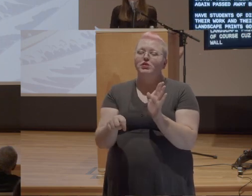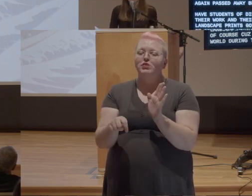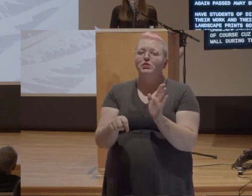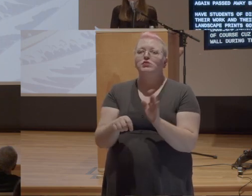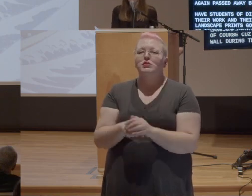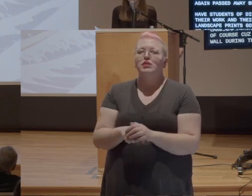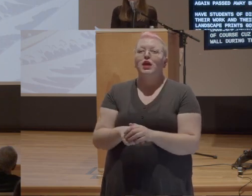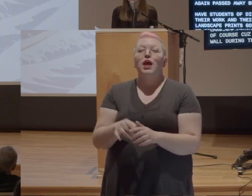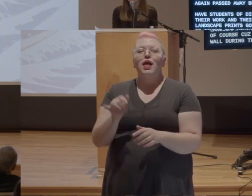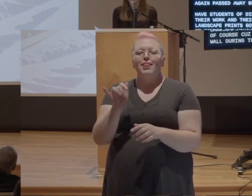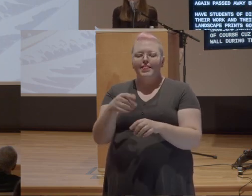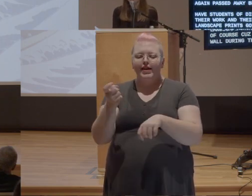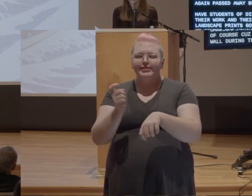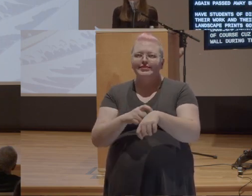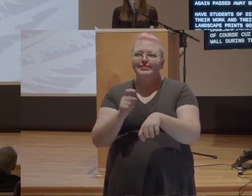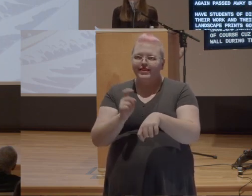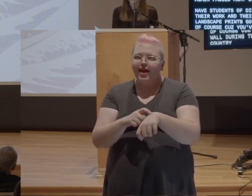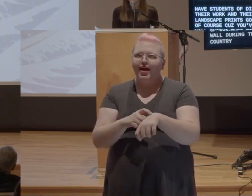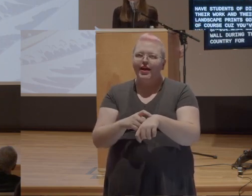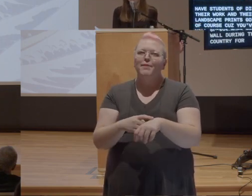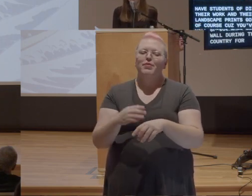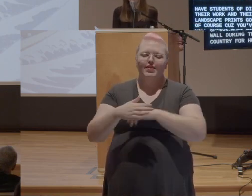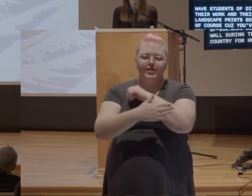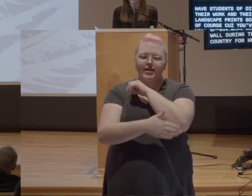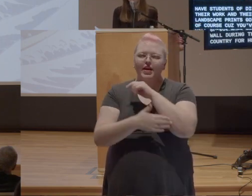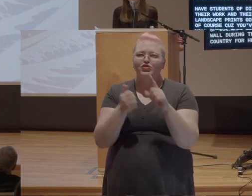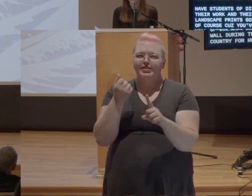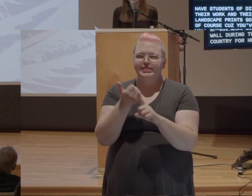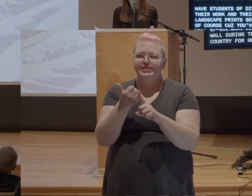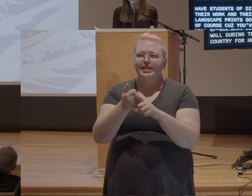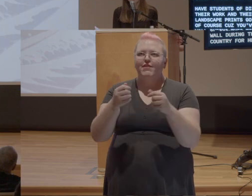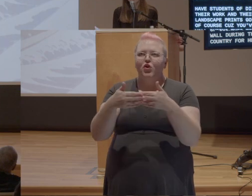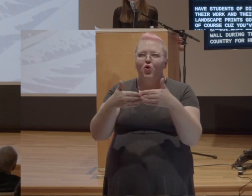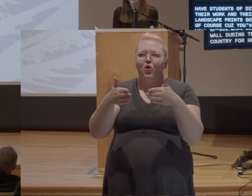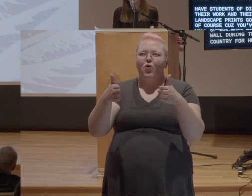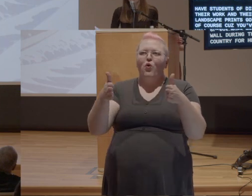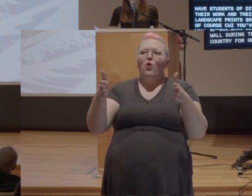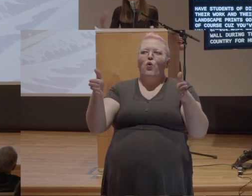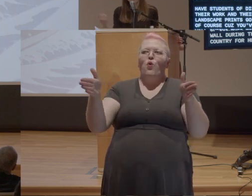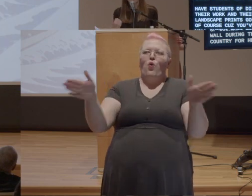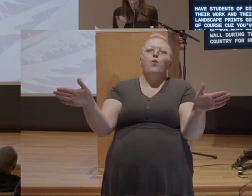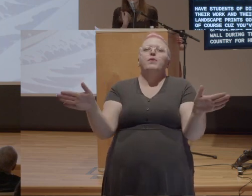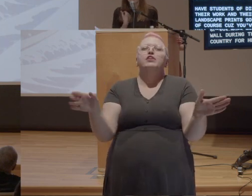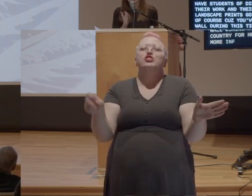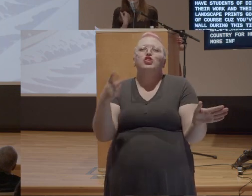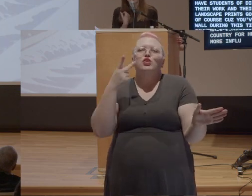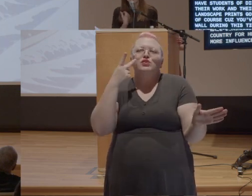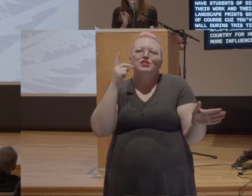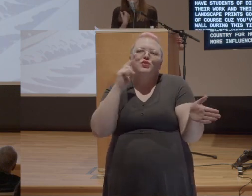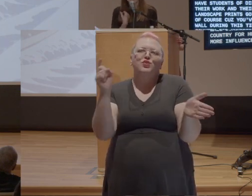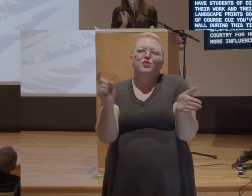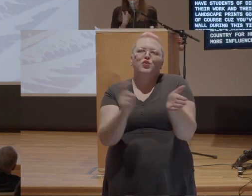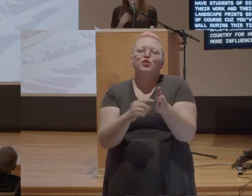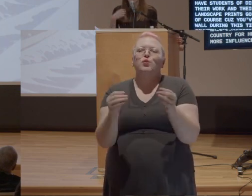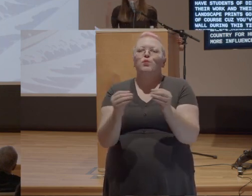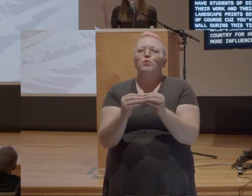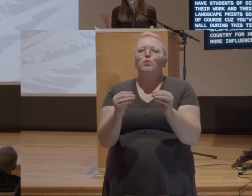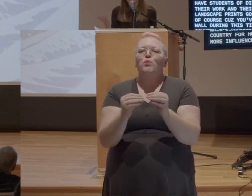time, having been a closed country for hundreds of years. So you start to see more influence coming in